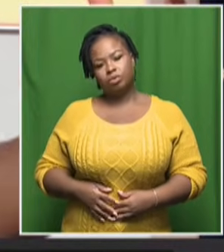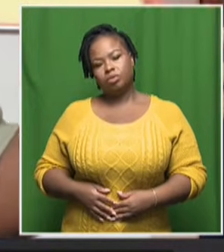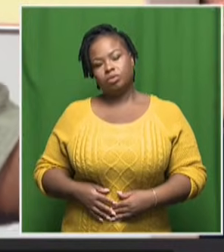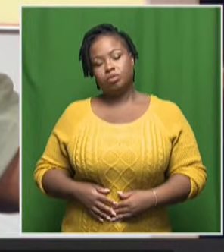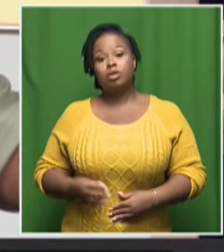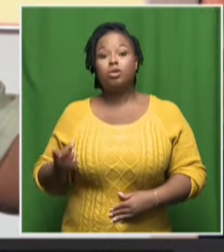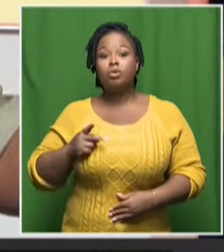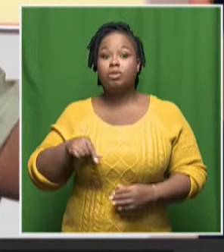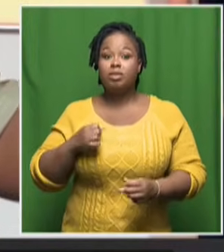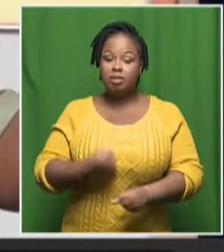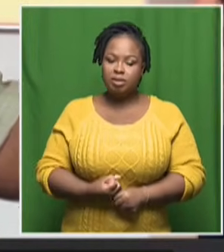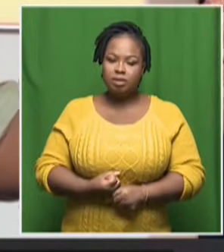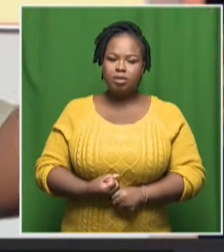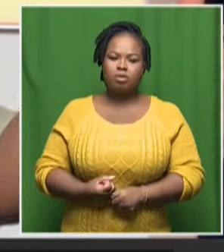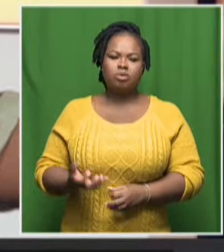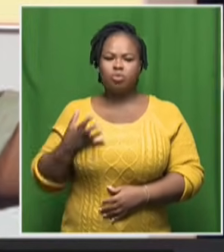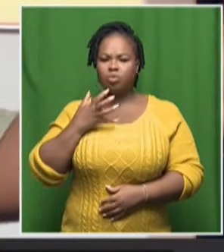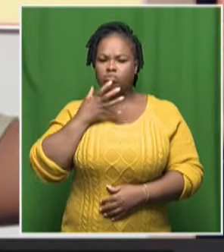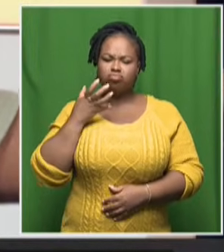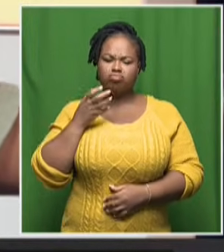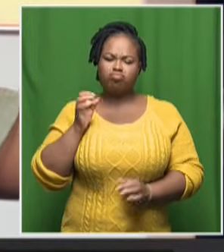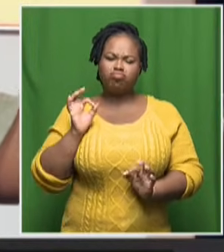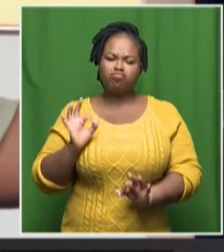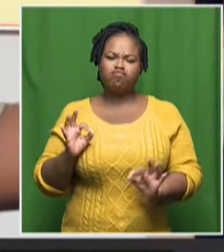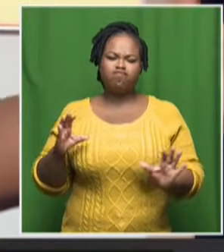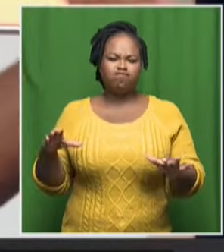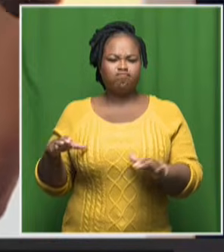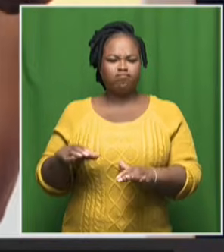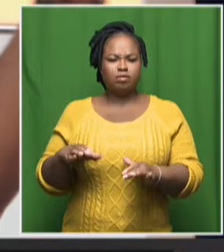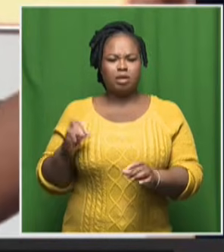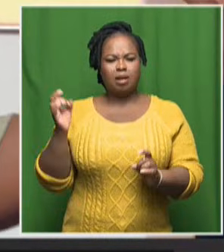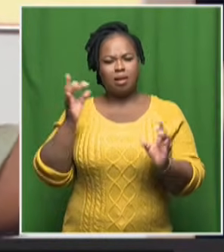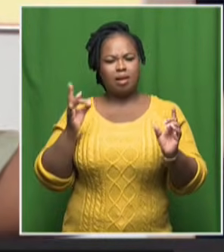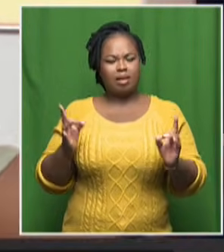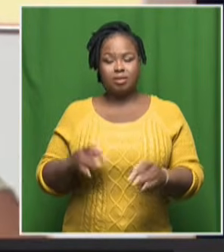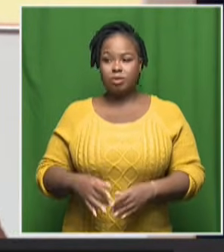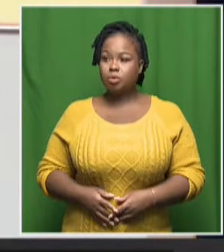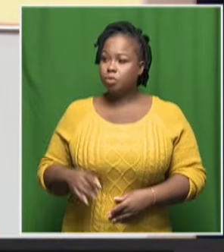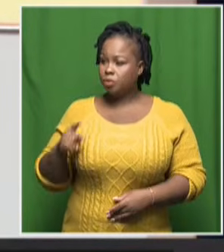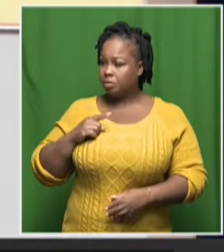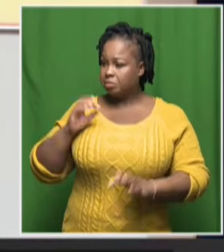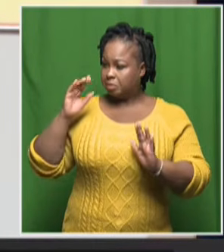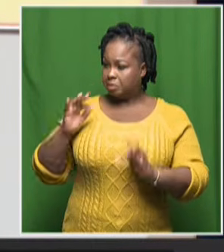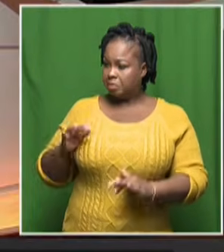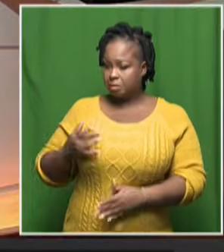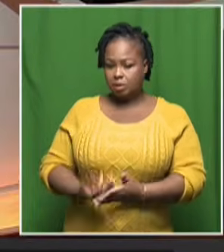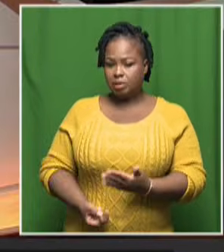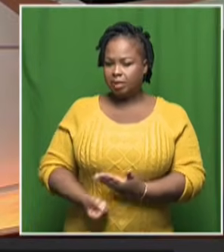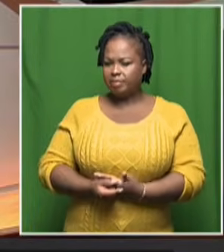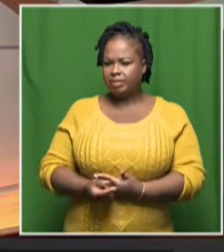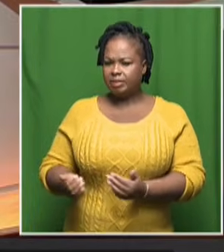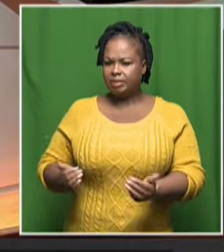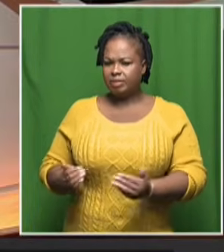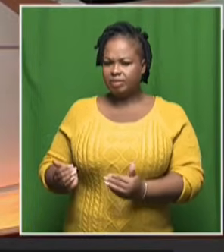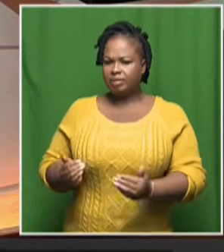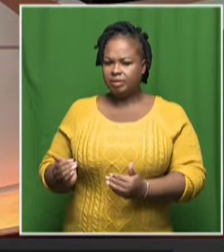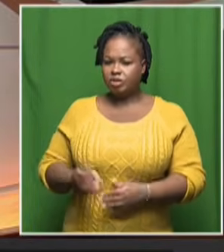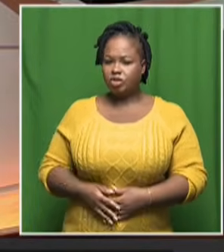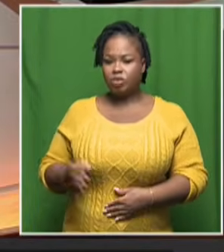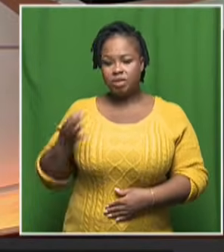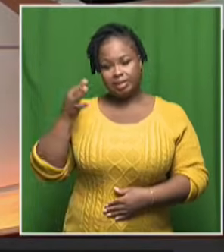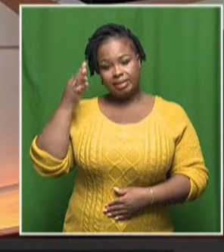really beautiful. And this year, it's also very warm and compact, and like you know, the lights. Is it because of the rain that happened this year? I mean, how did you guys? You were singing